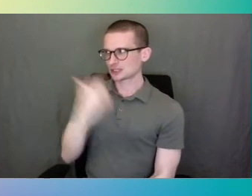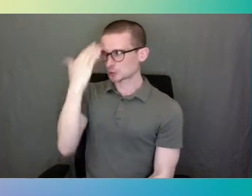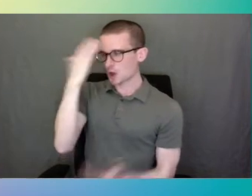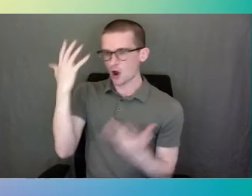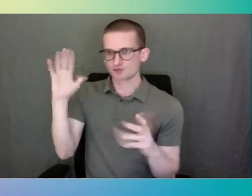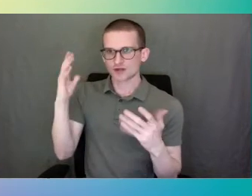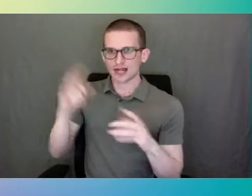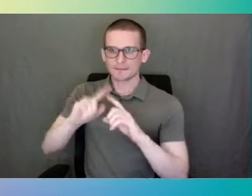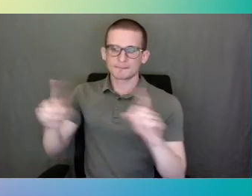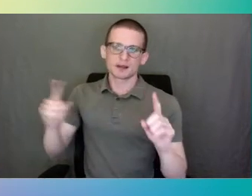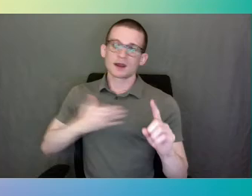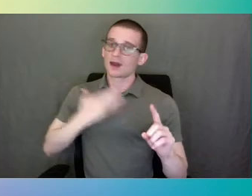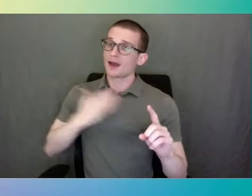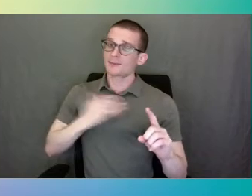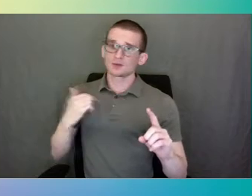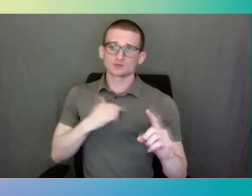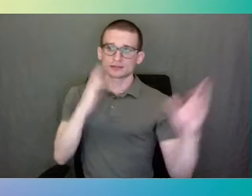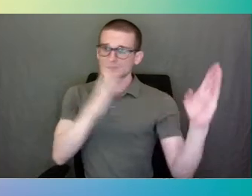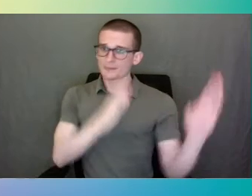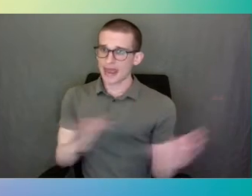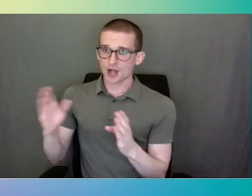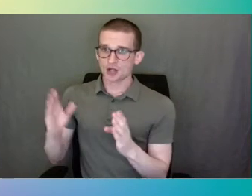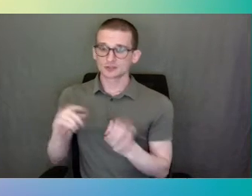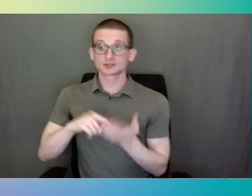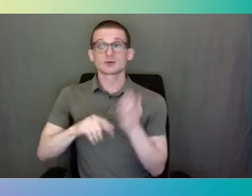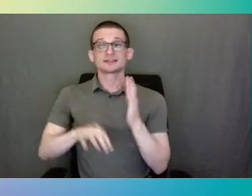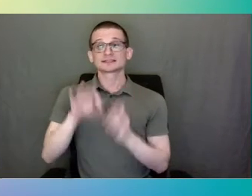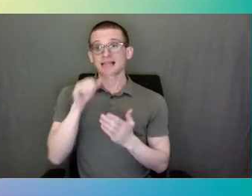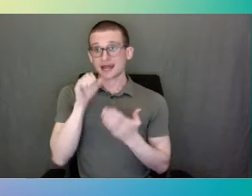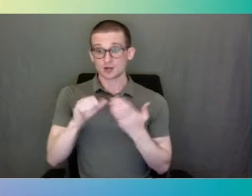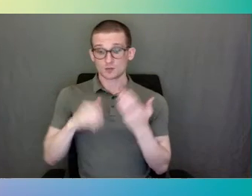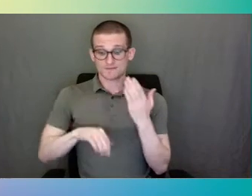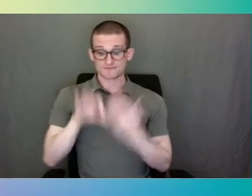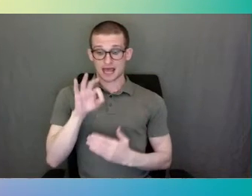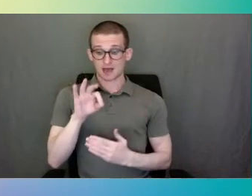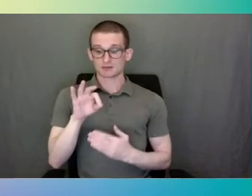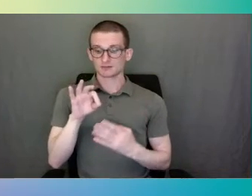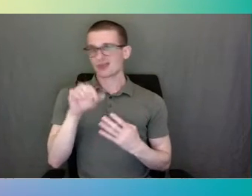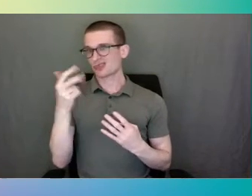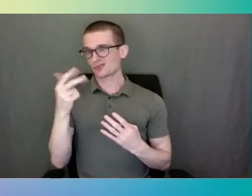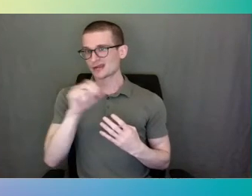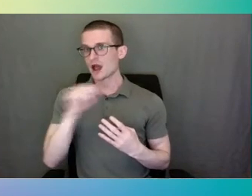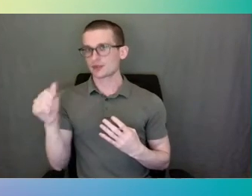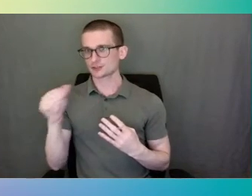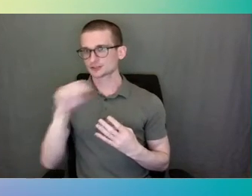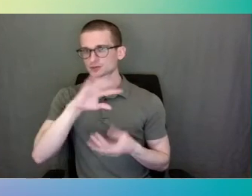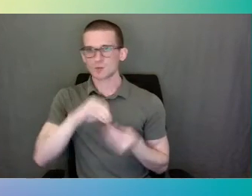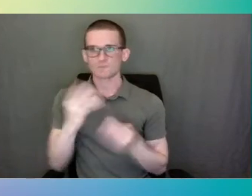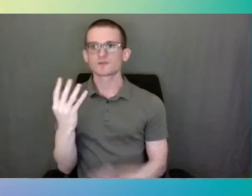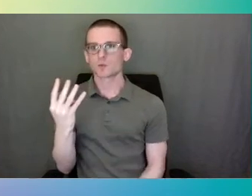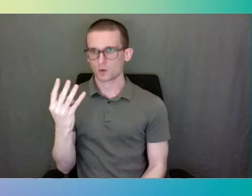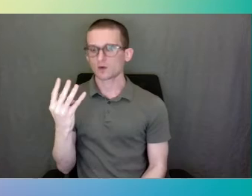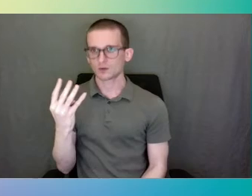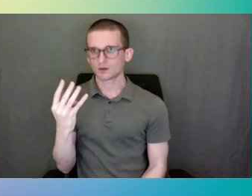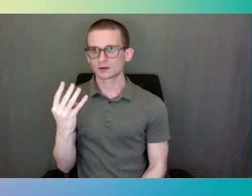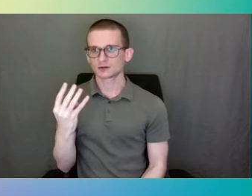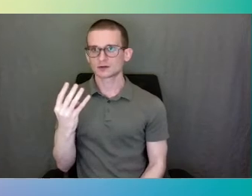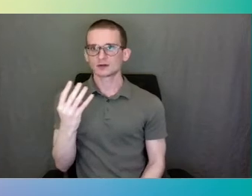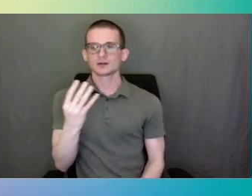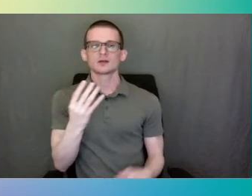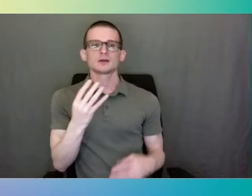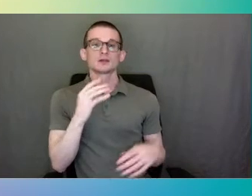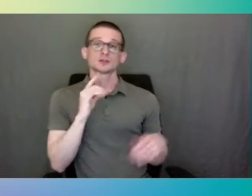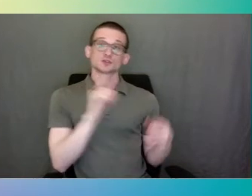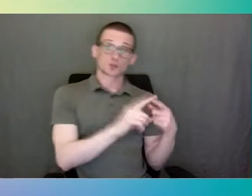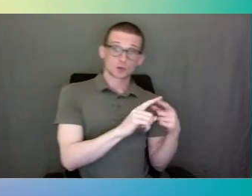were prepared for this. So we found this letter. We found 4 letters, actually, to the translation team, back to the